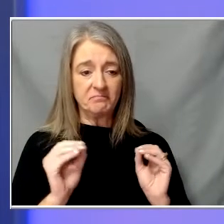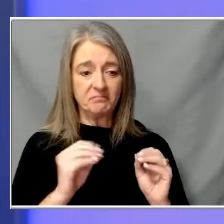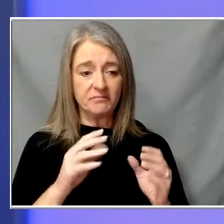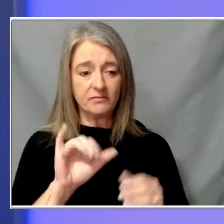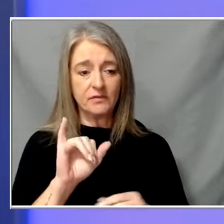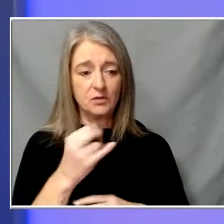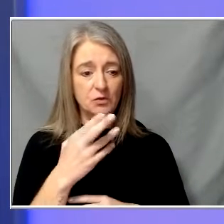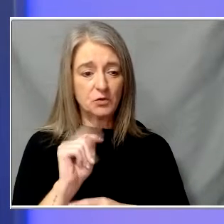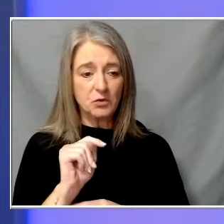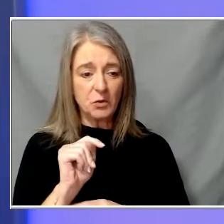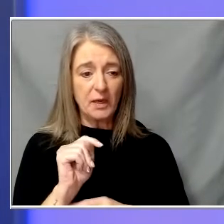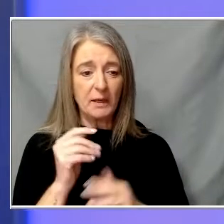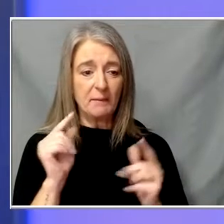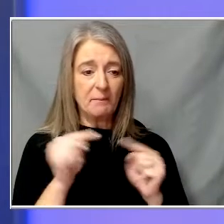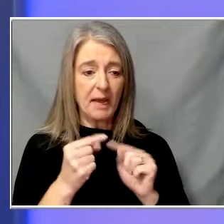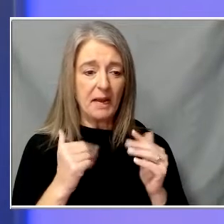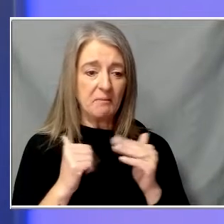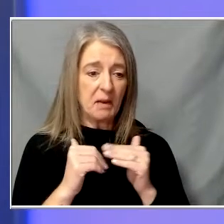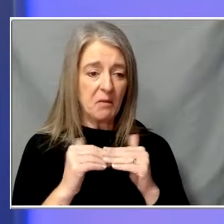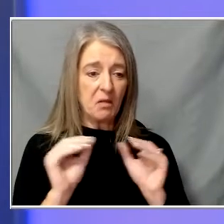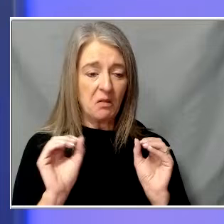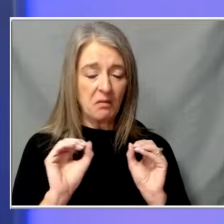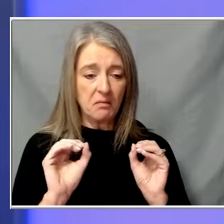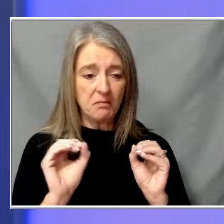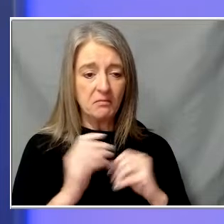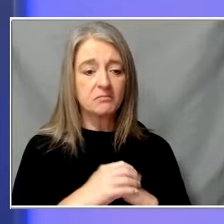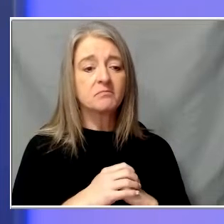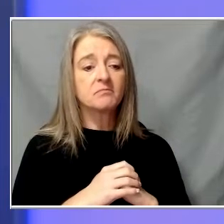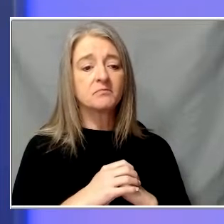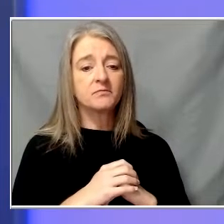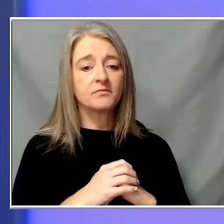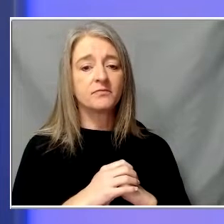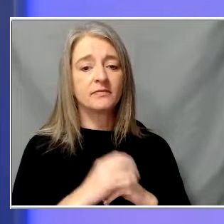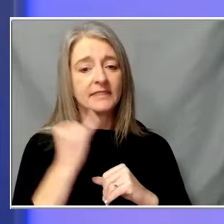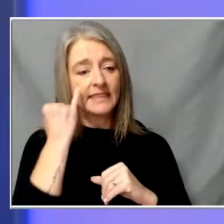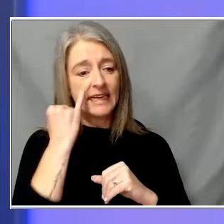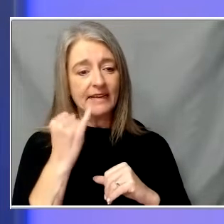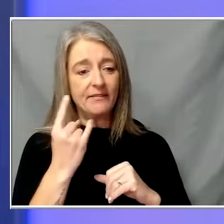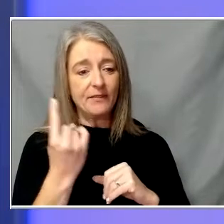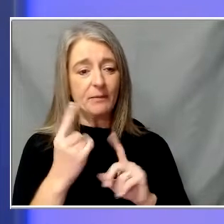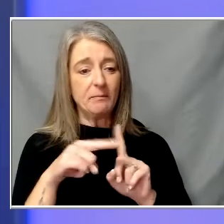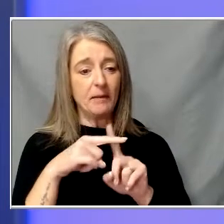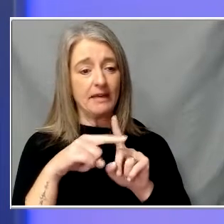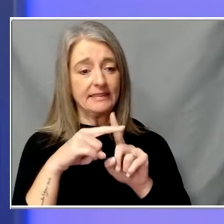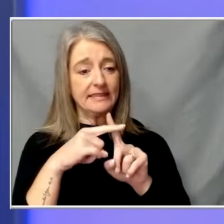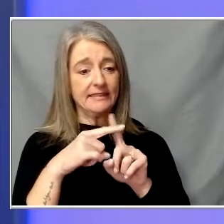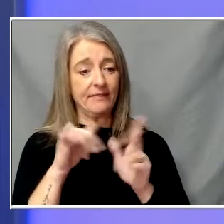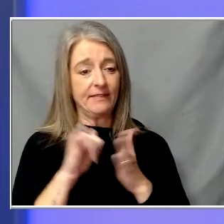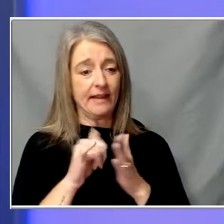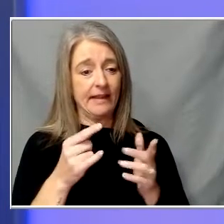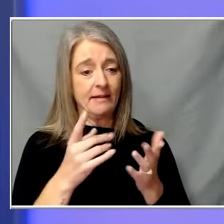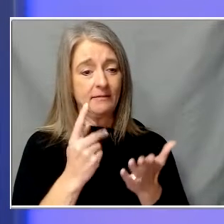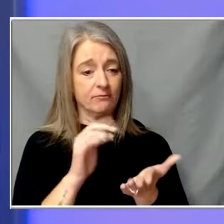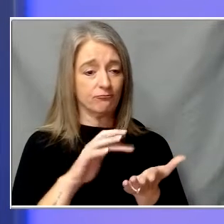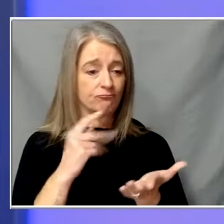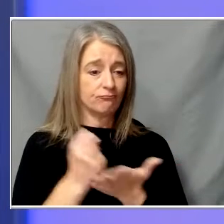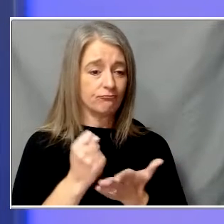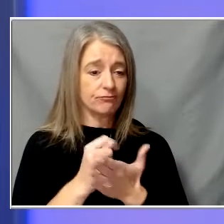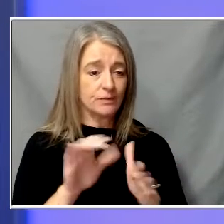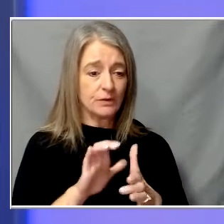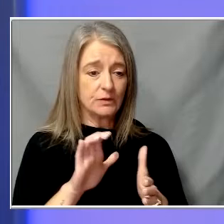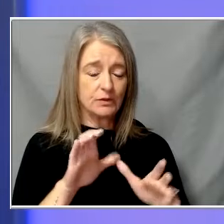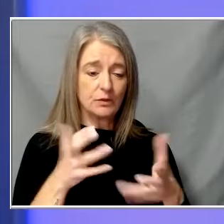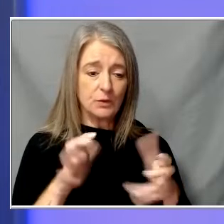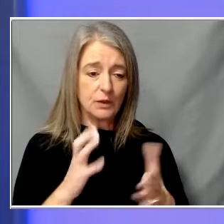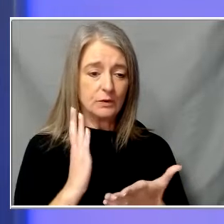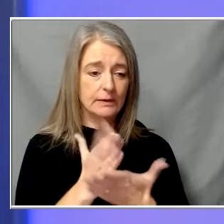is minimal. So, if there's something good that it's doing, why stop it? So we're